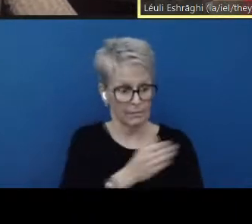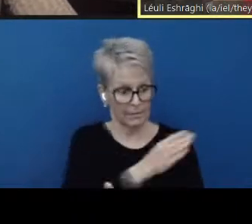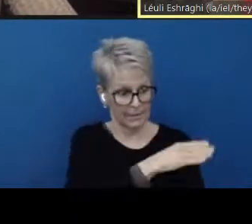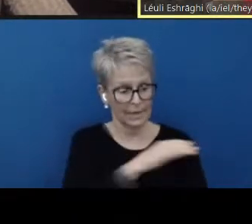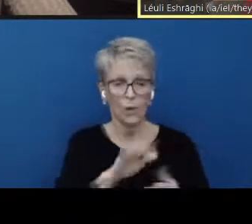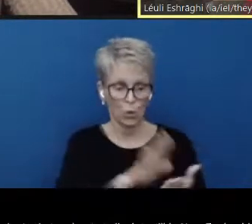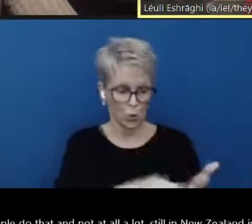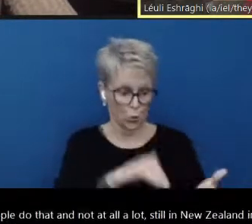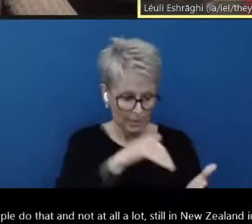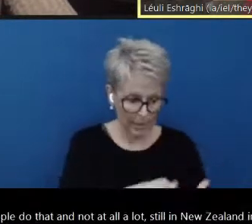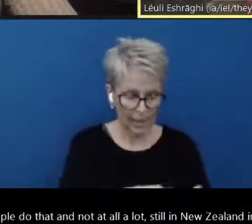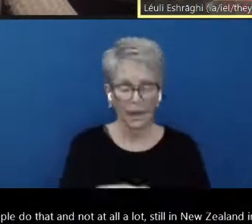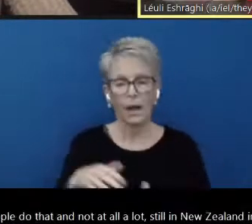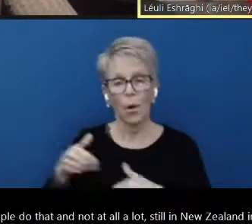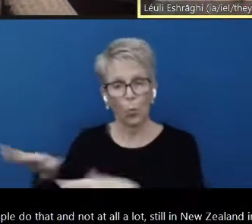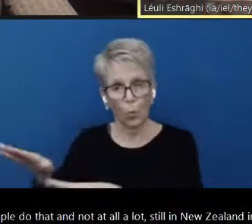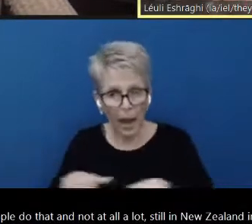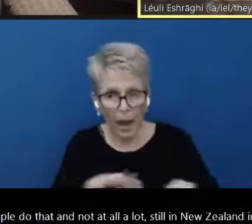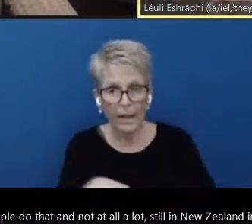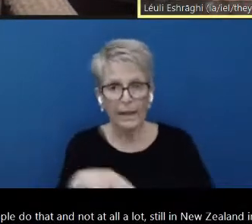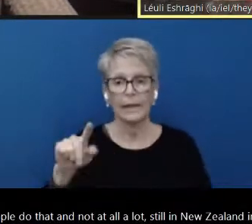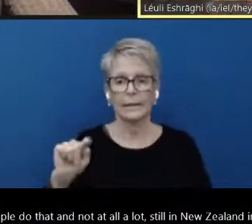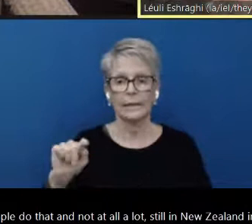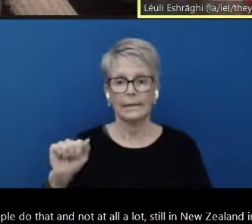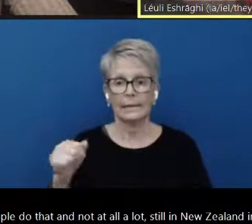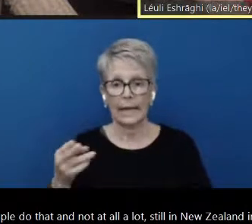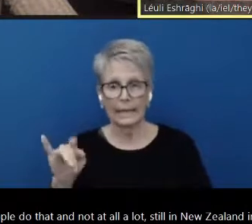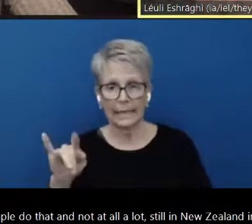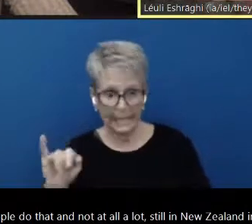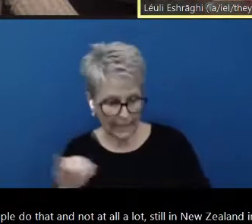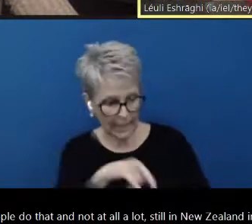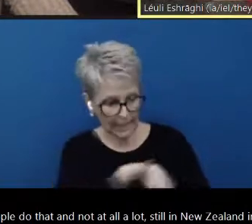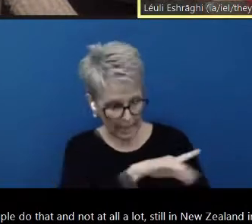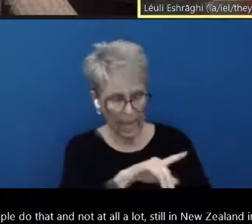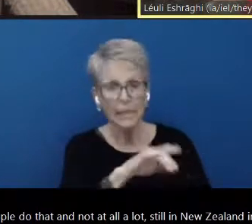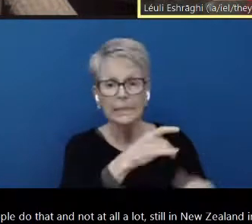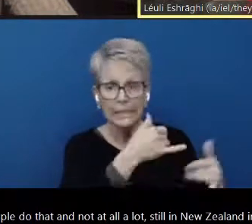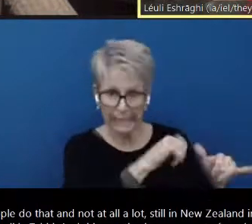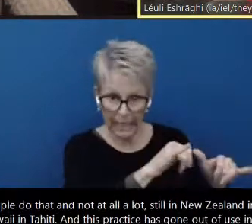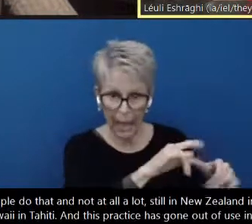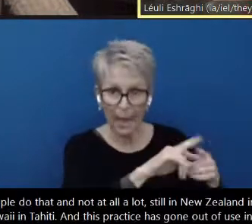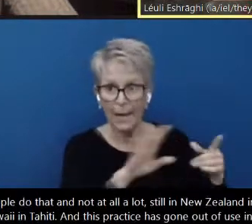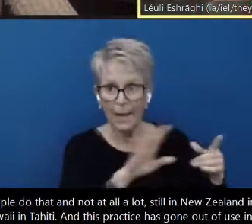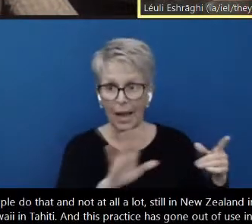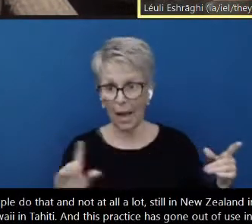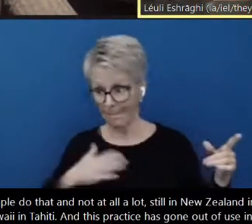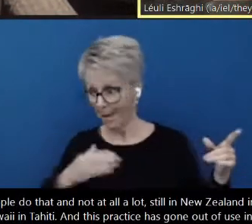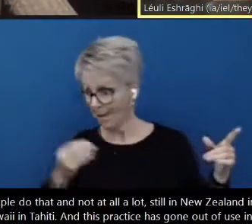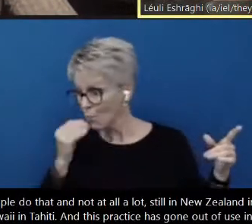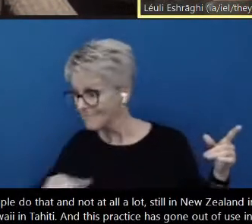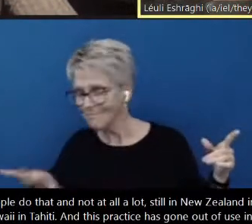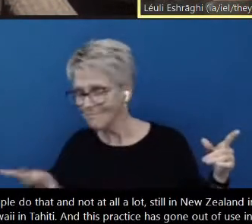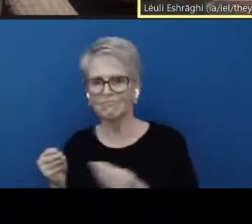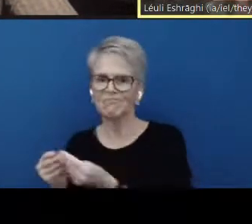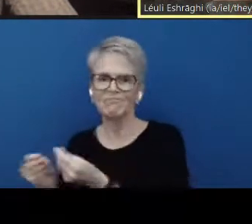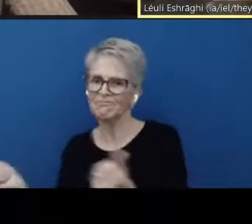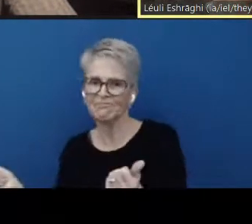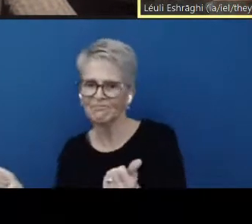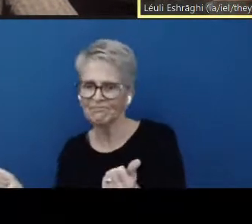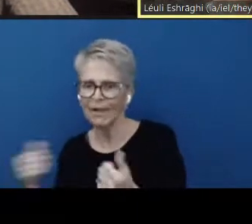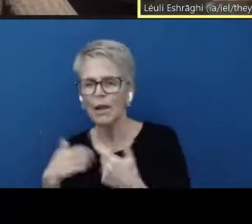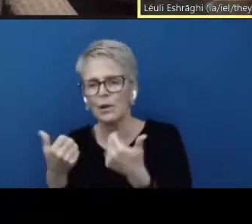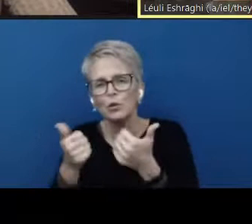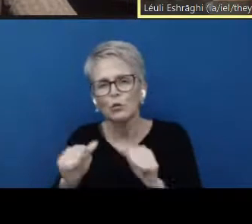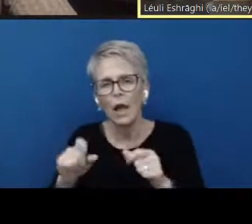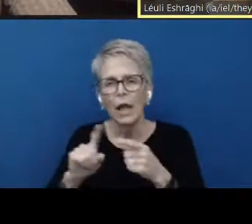Zealand, in Hawaii, in Tahiti, and this practice has gone out of use in the homeland that I come from. So I was trying to think about how